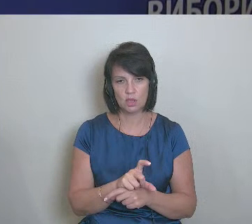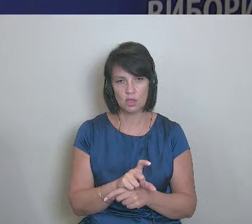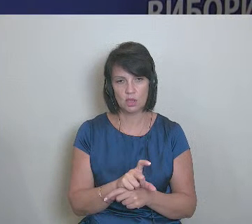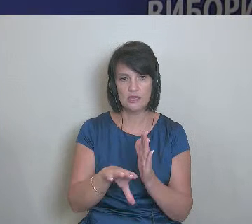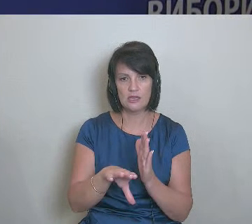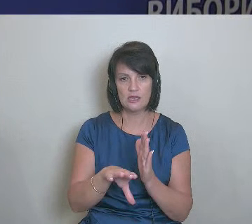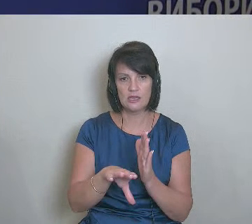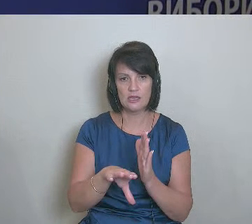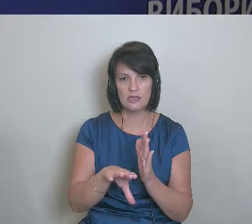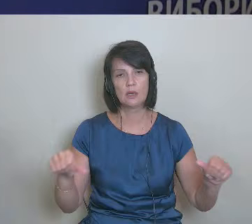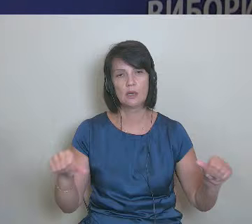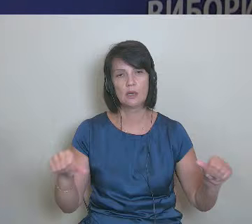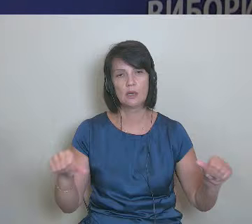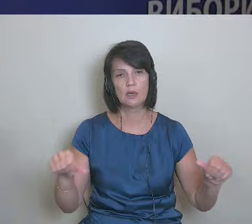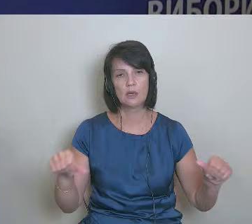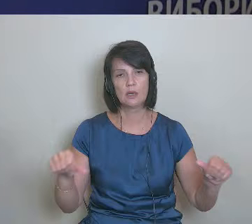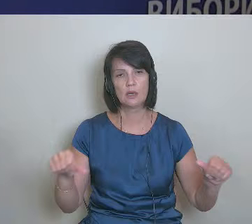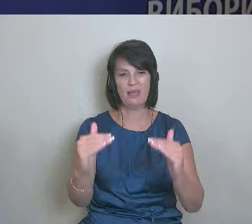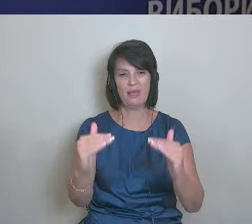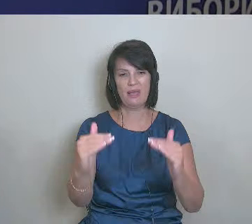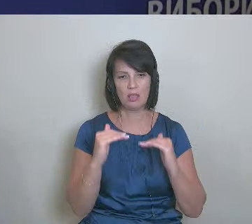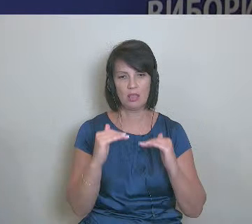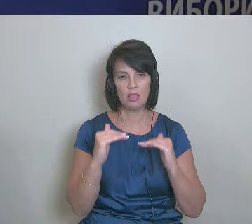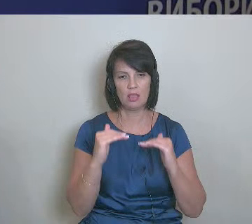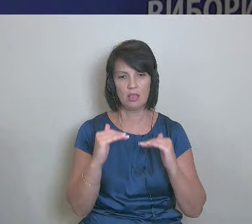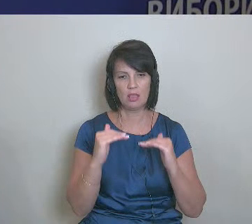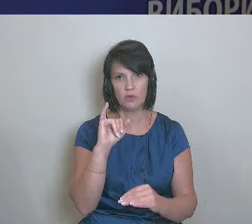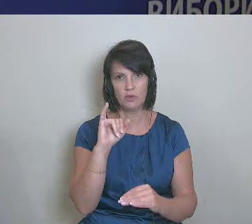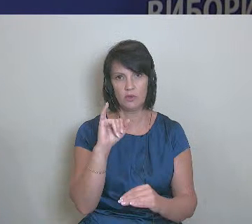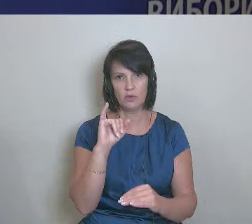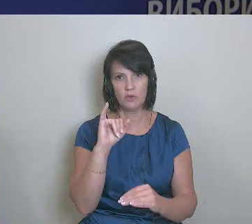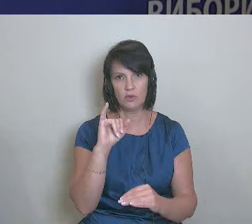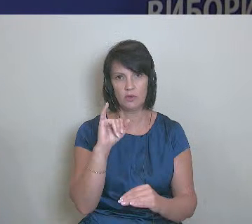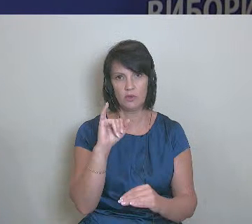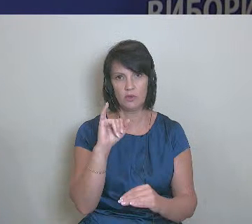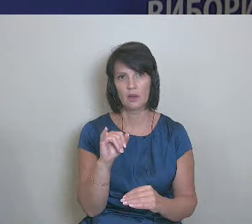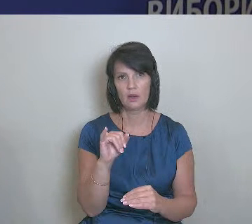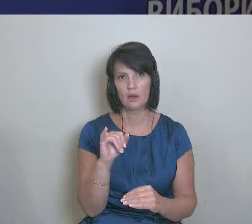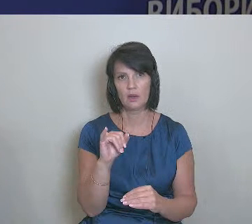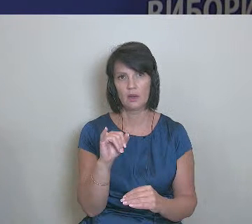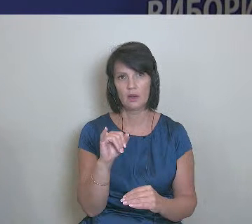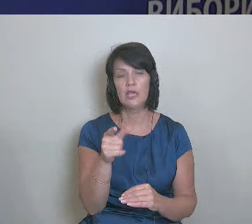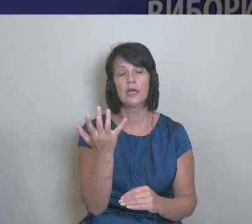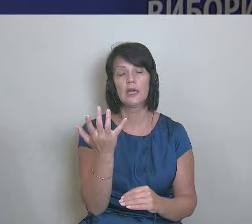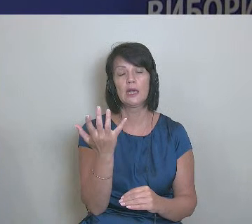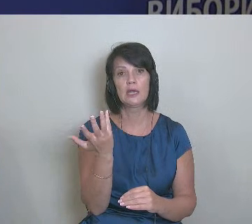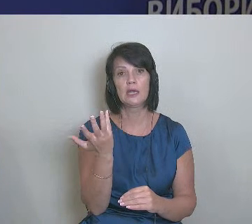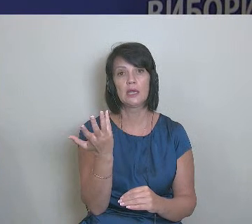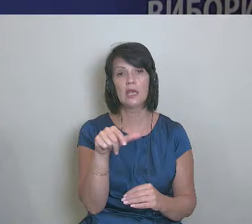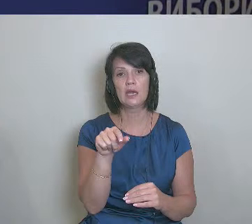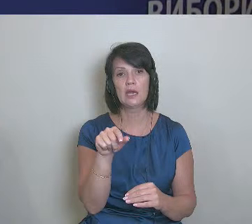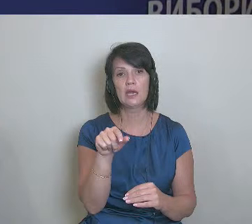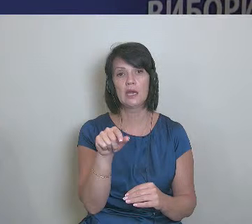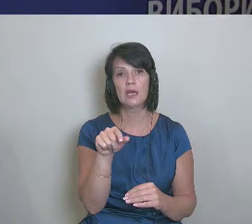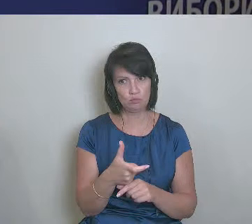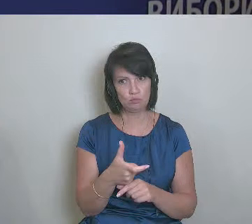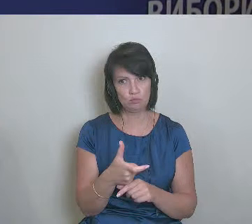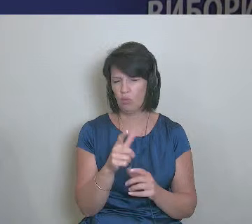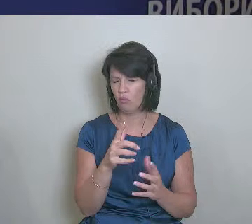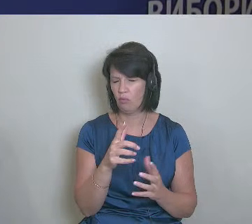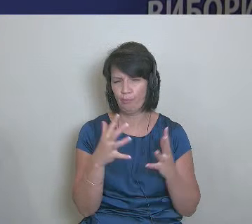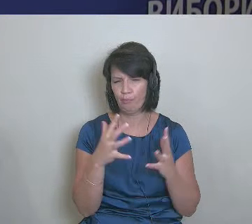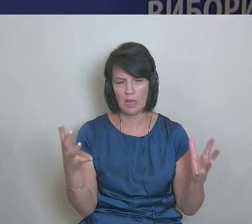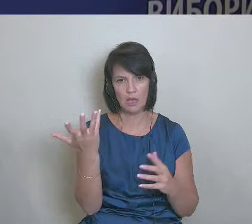lottery was organized. When it comes to the pieces, that's the lower level. With their number, there is a